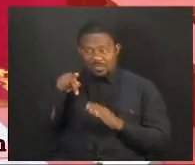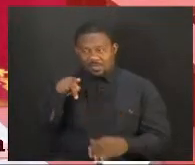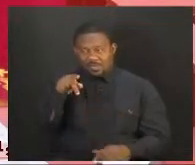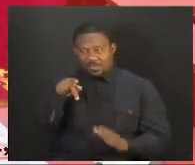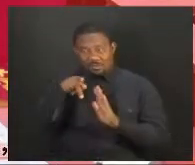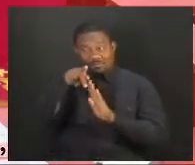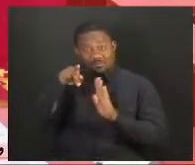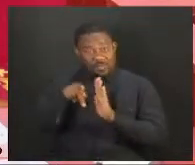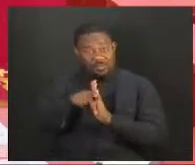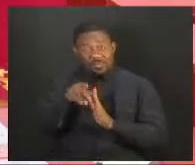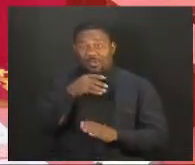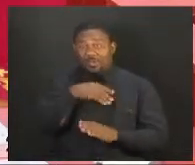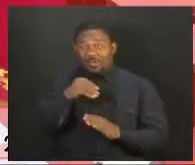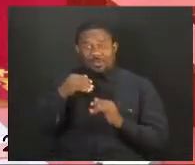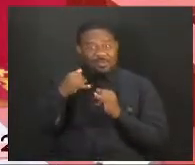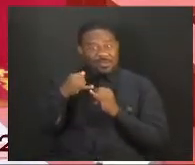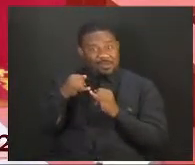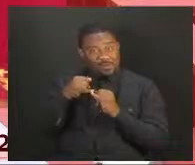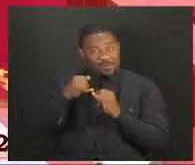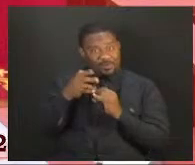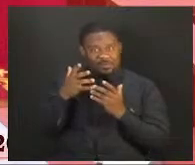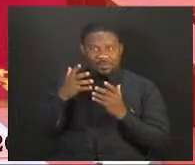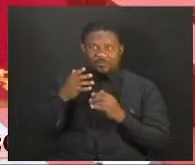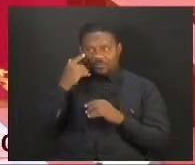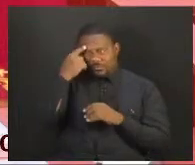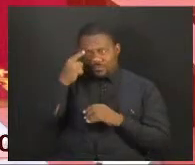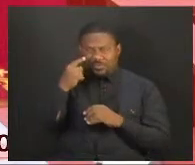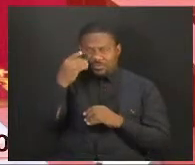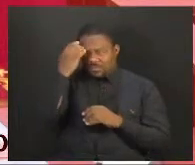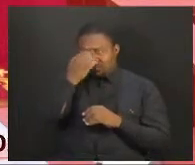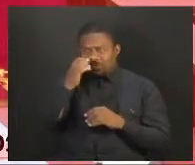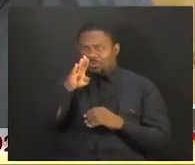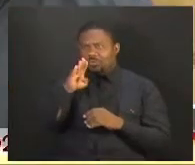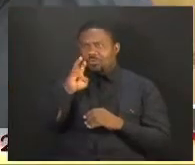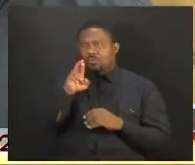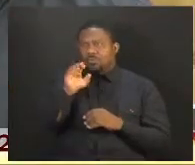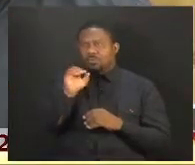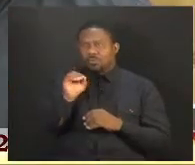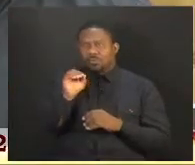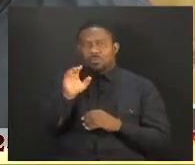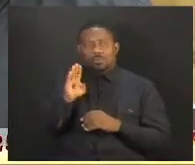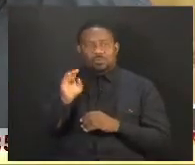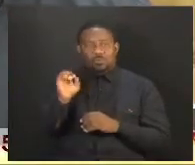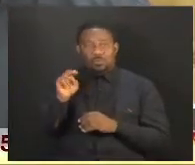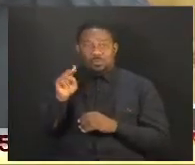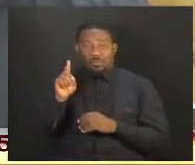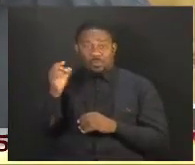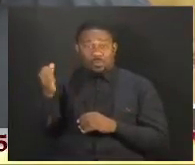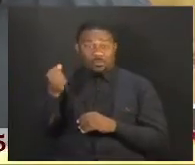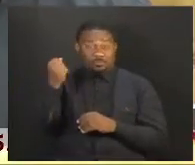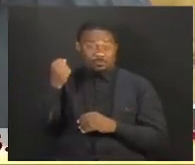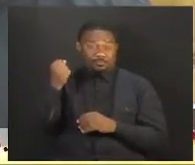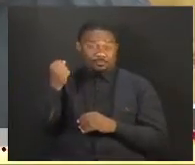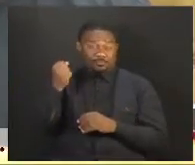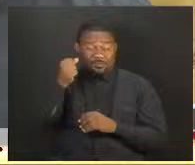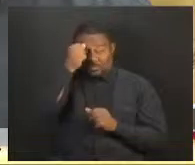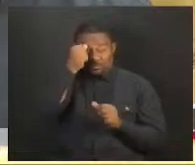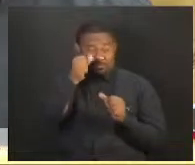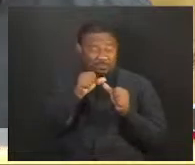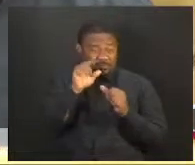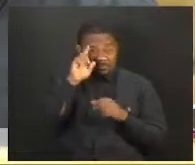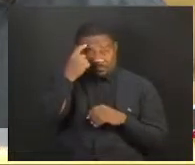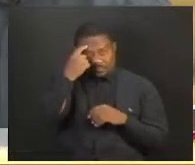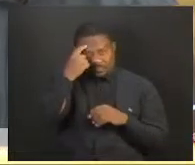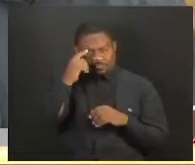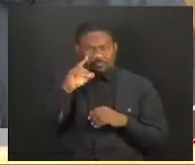to Eurobond bondholders. Mr. Speaker, you may recall that the government commenced the